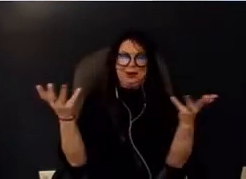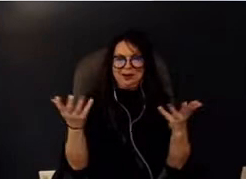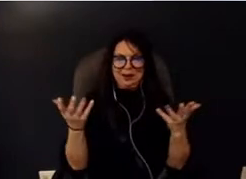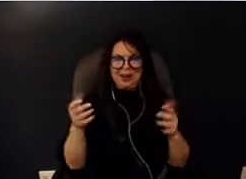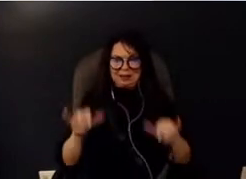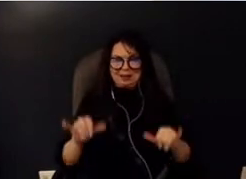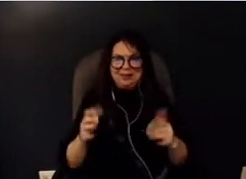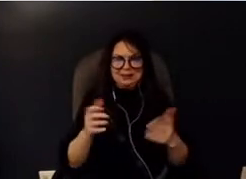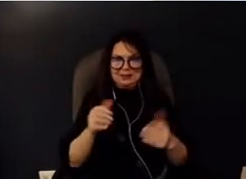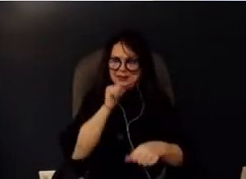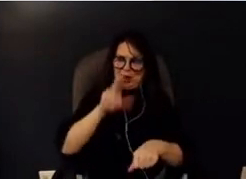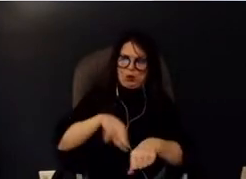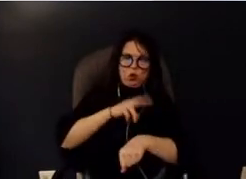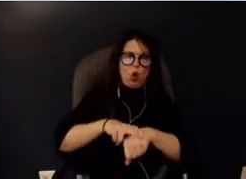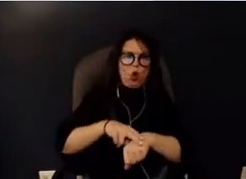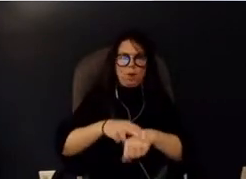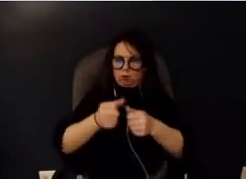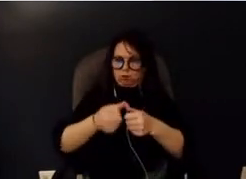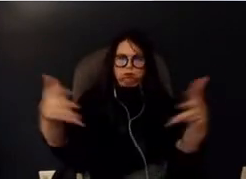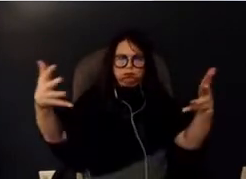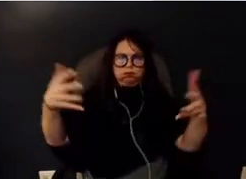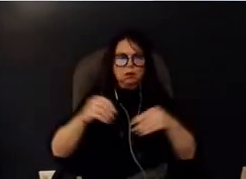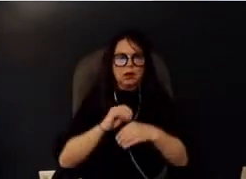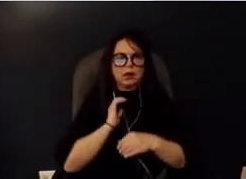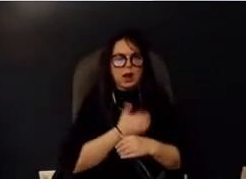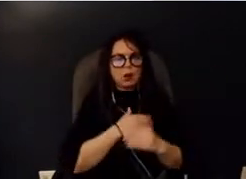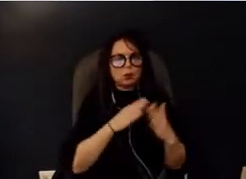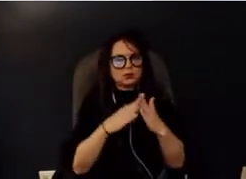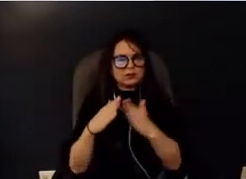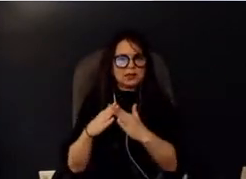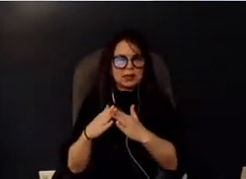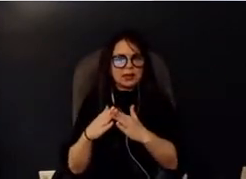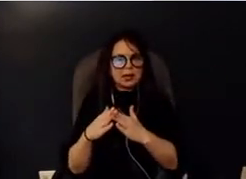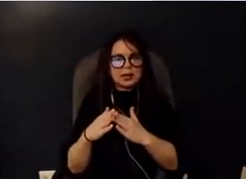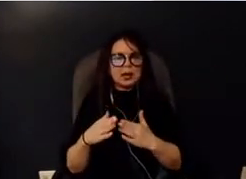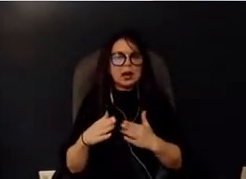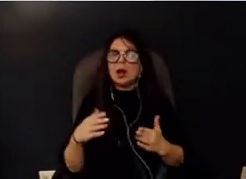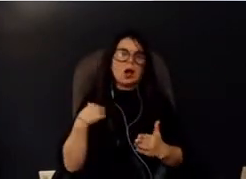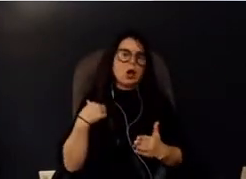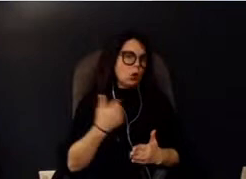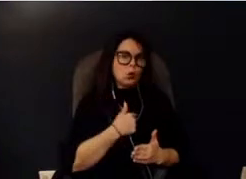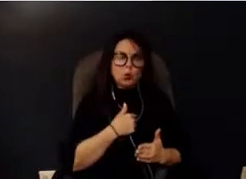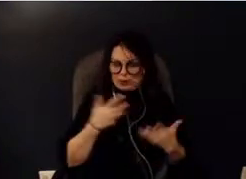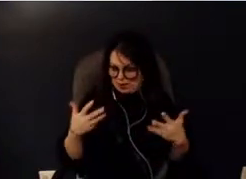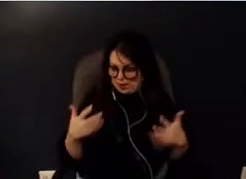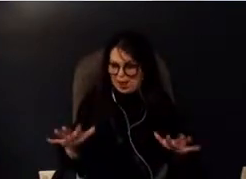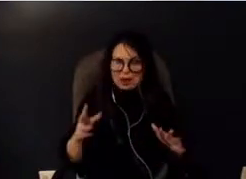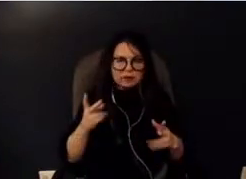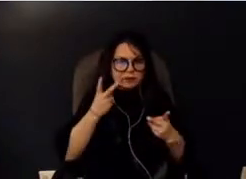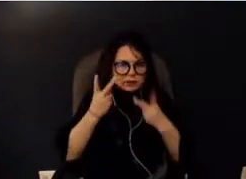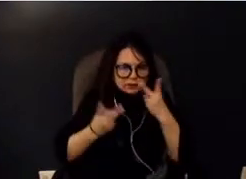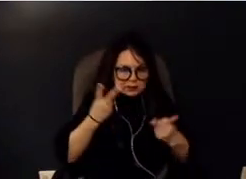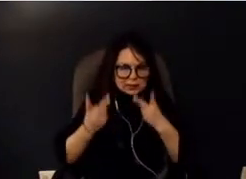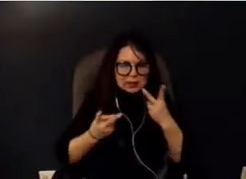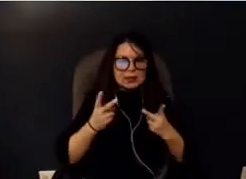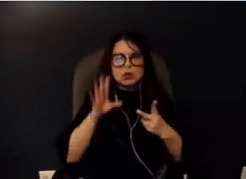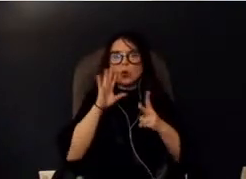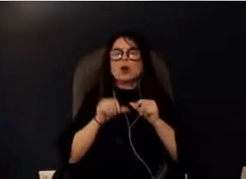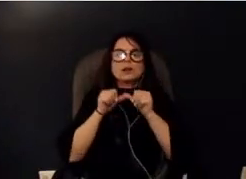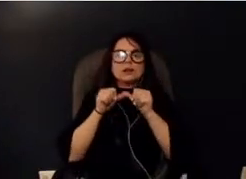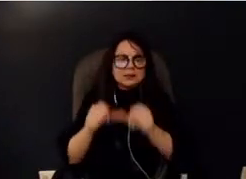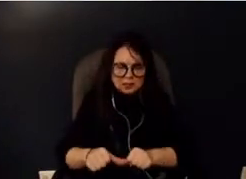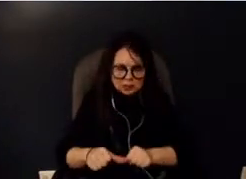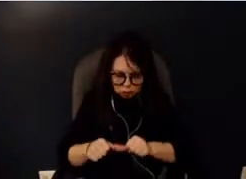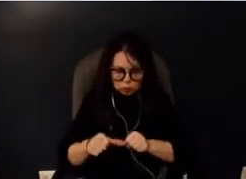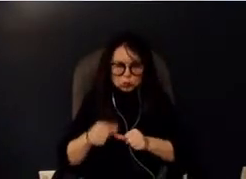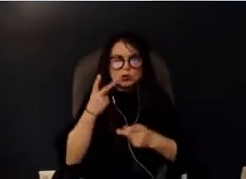And we have seen, and we will continue to see, attrition in our staff